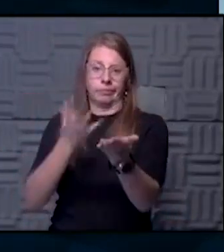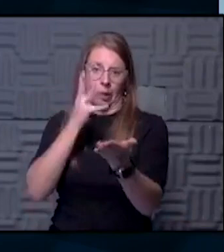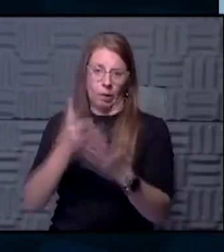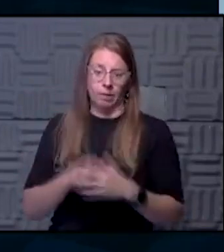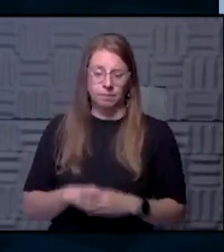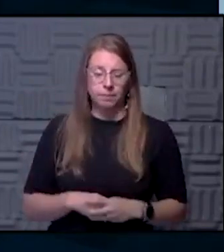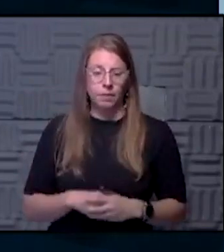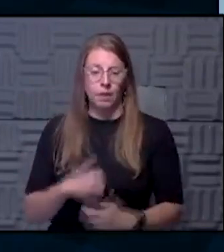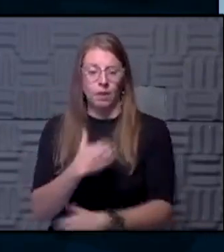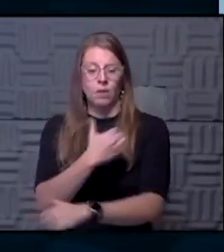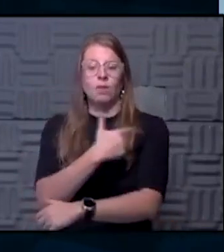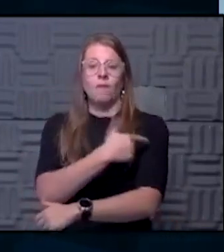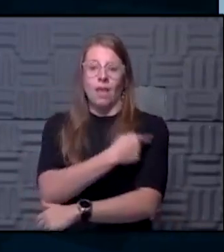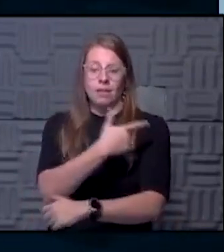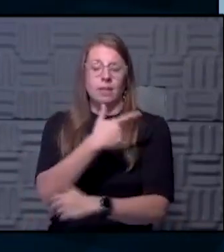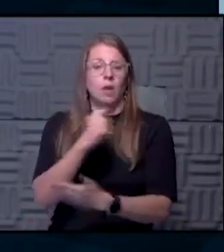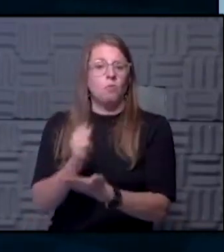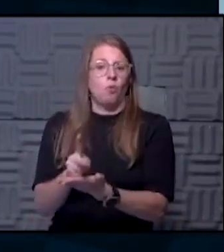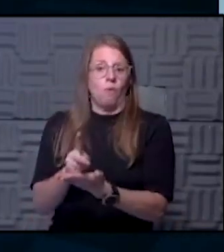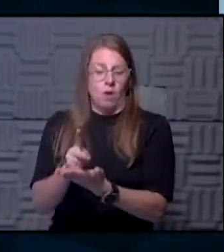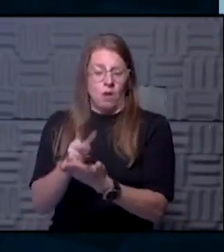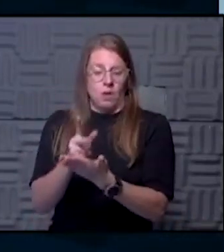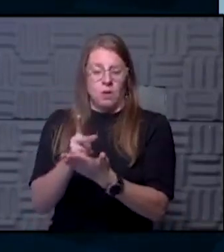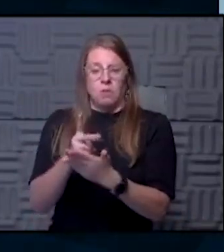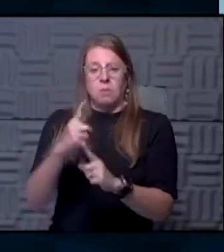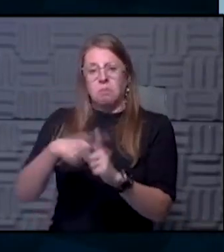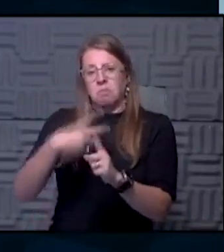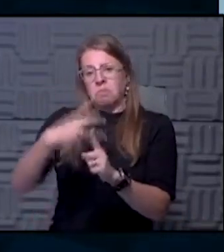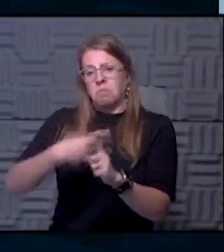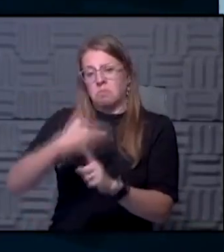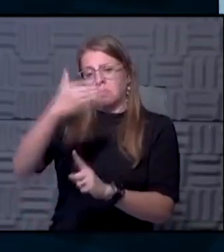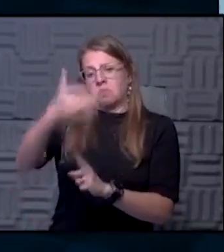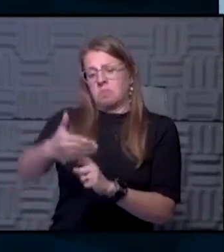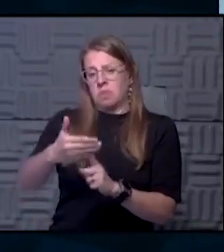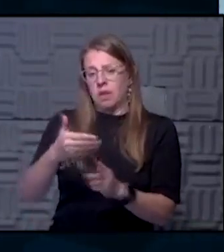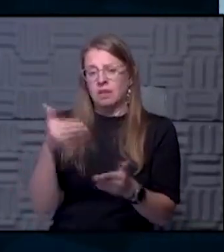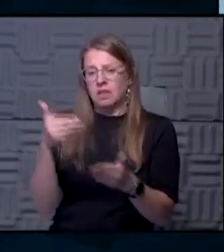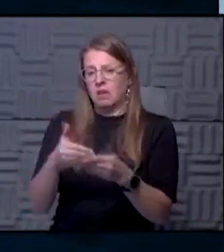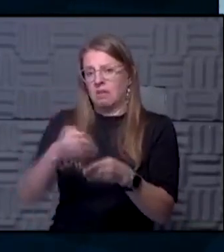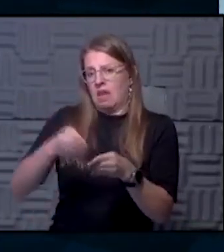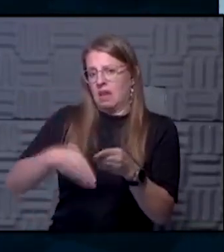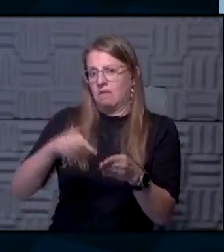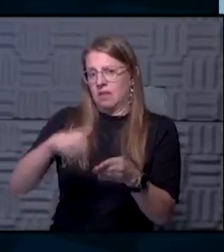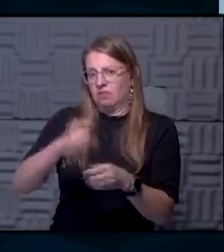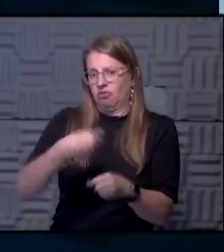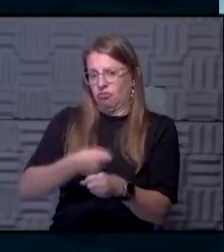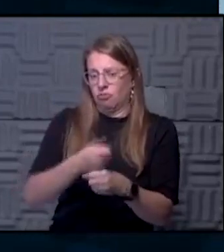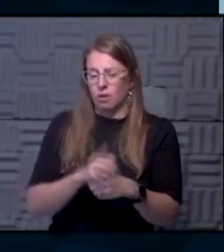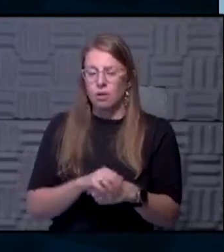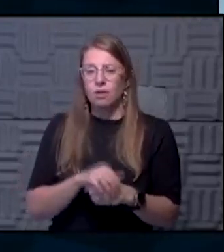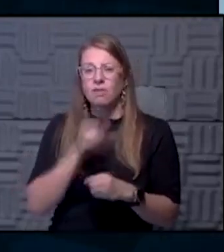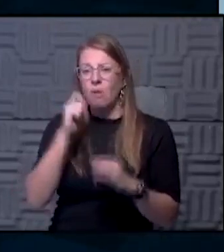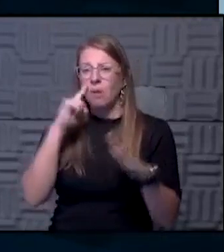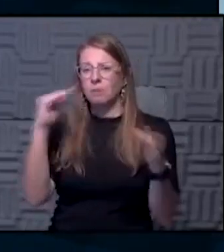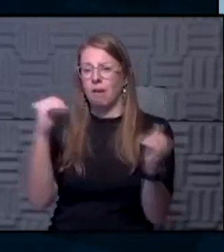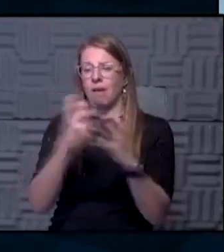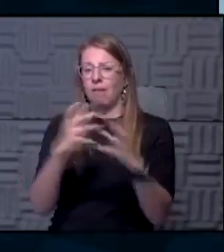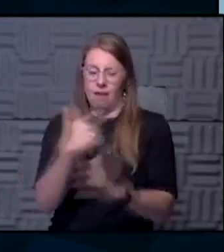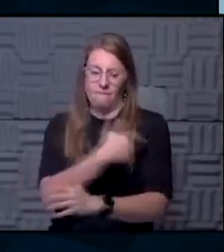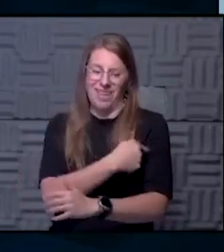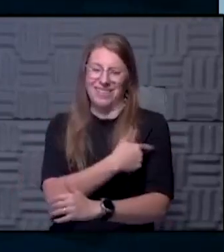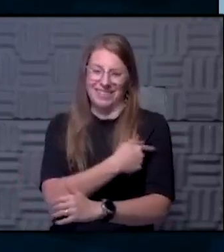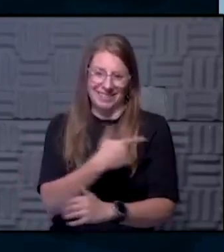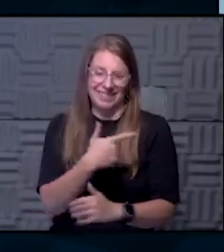that vaccine gets approved here in the next couple months to the end of the year, we don't expect a whole lot of vaccine